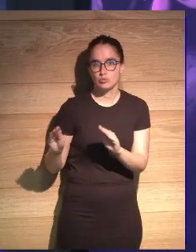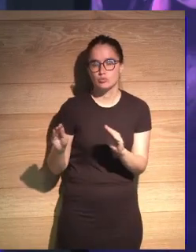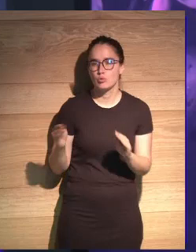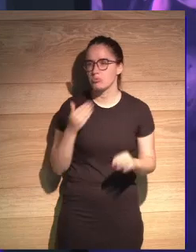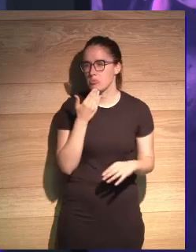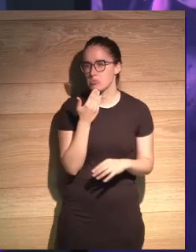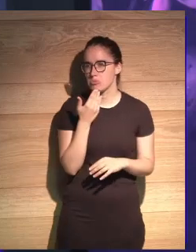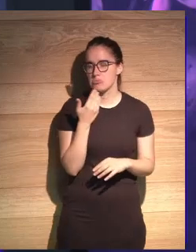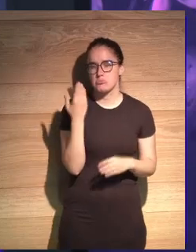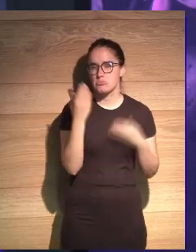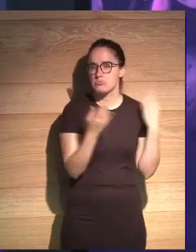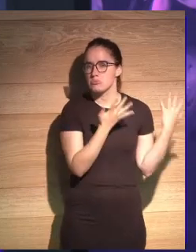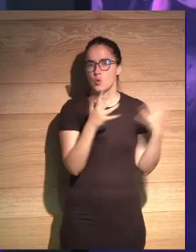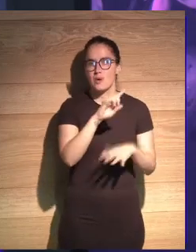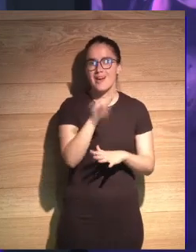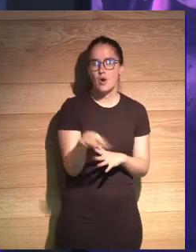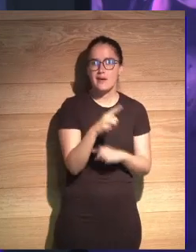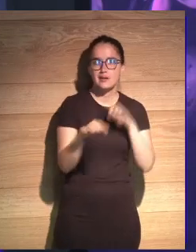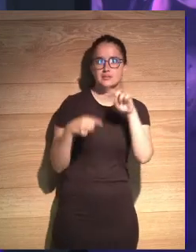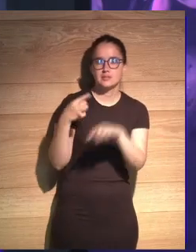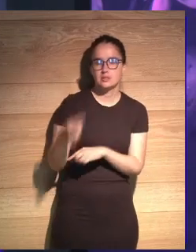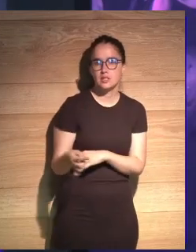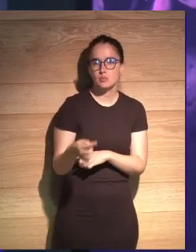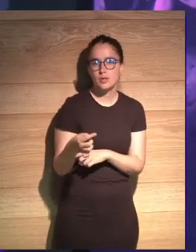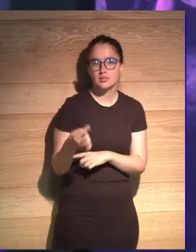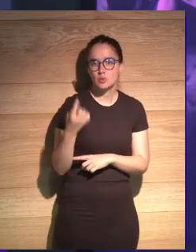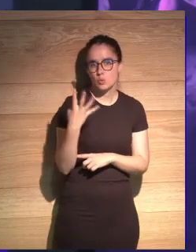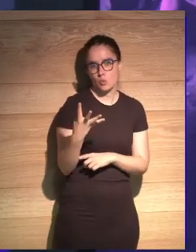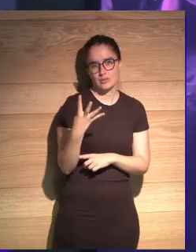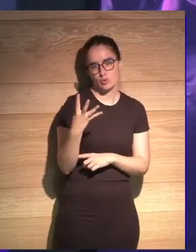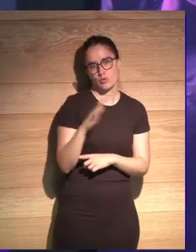limited time to play. We had like 1 hour,